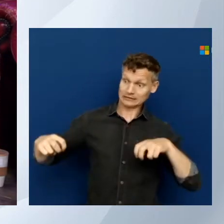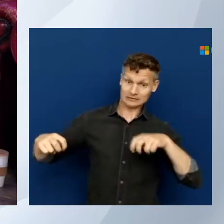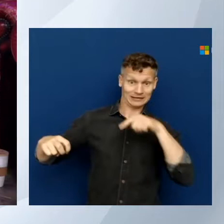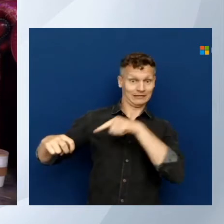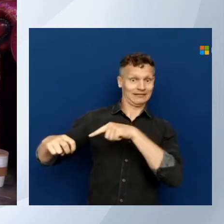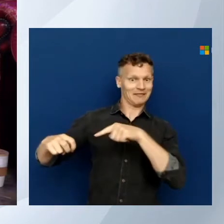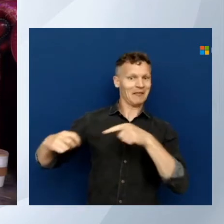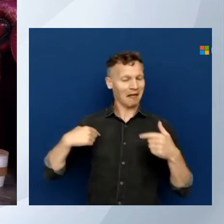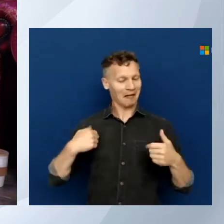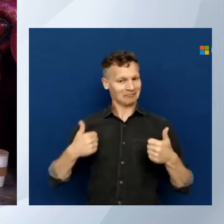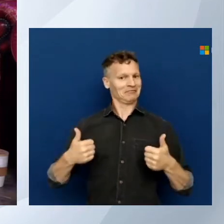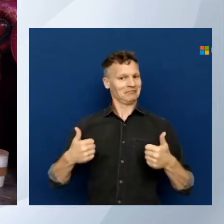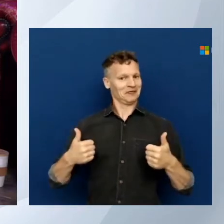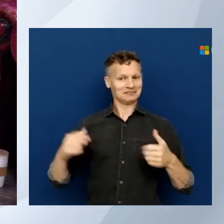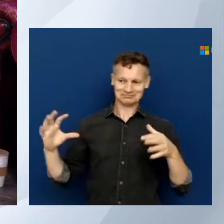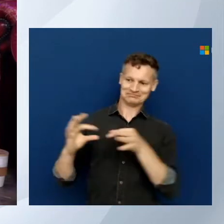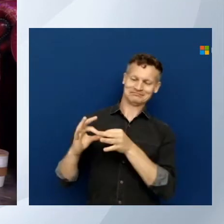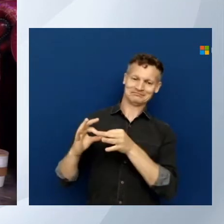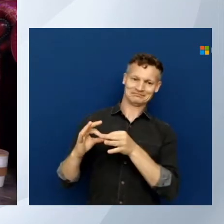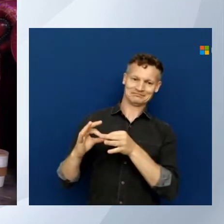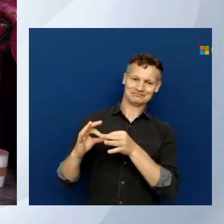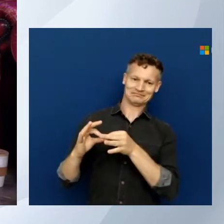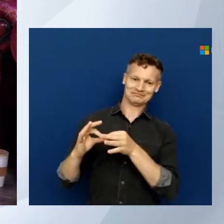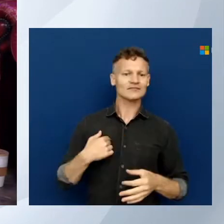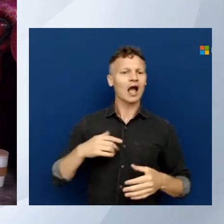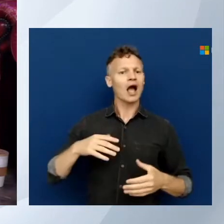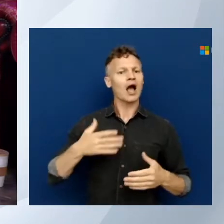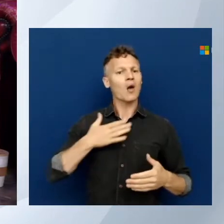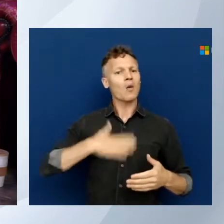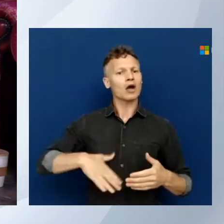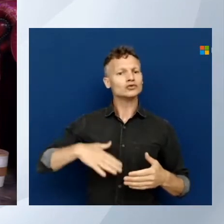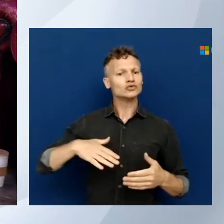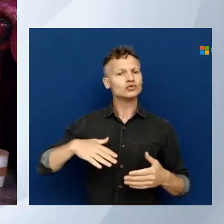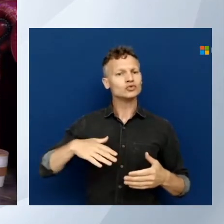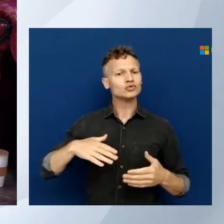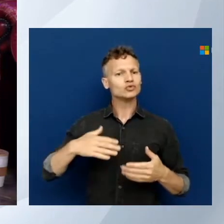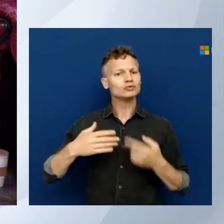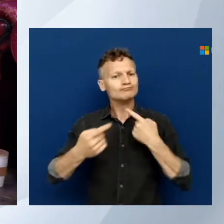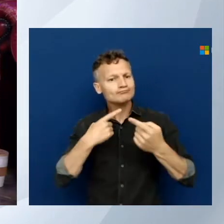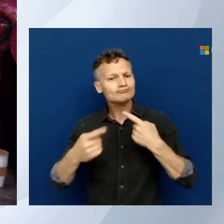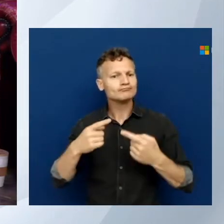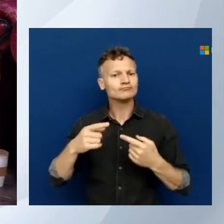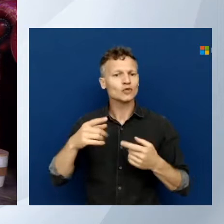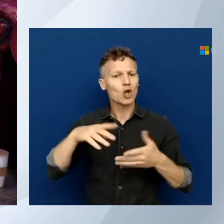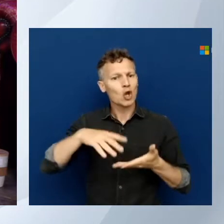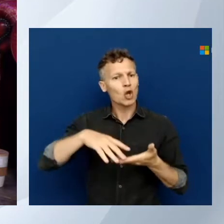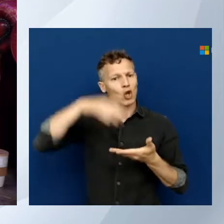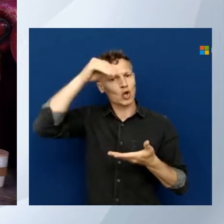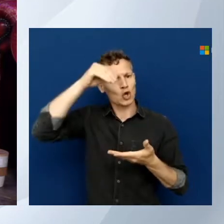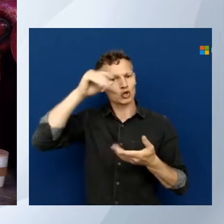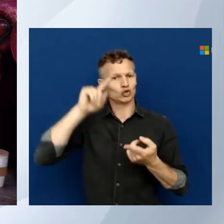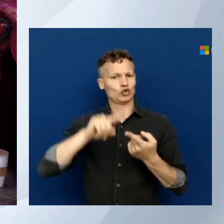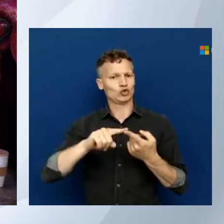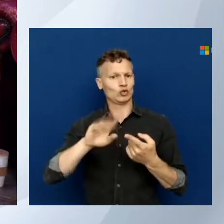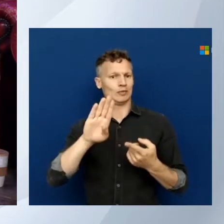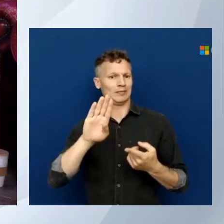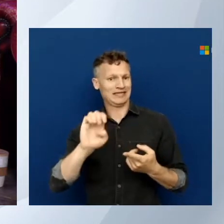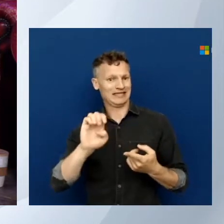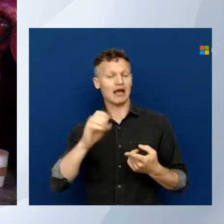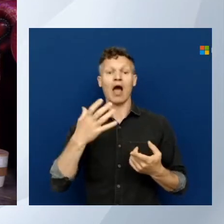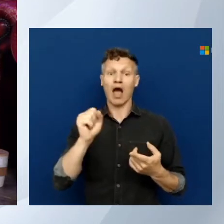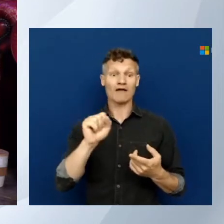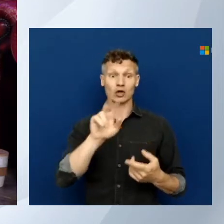talk about Learn TV a little bit. We have a 24/7, always-on channel on Learn TV. That's a Microsoft